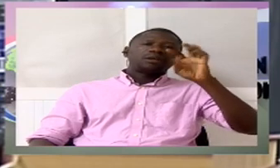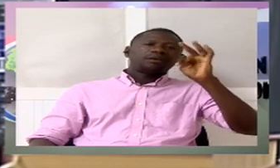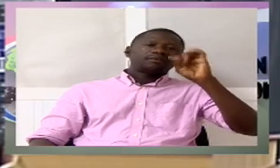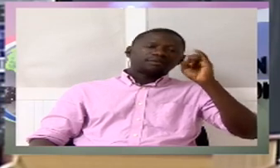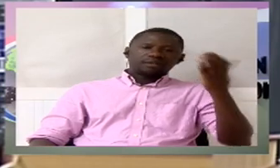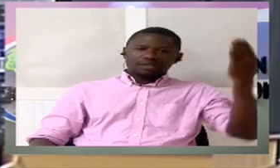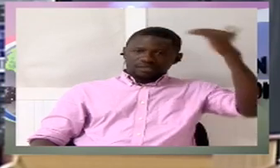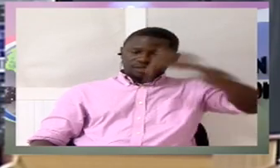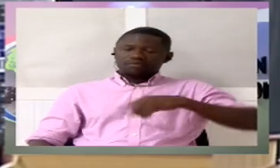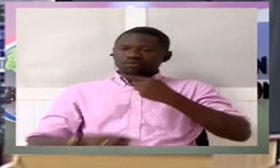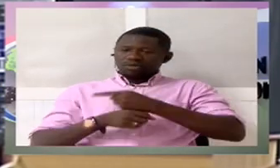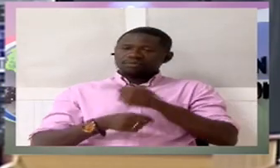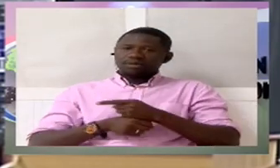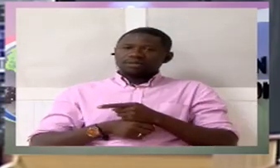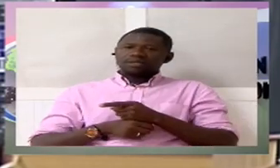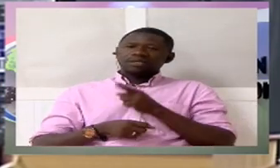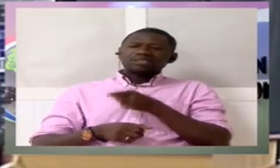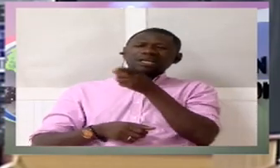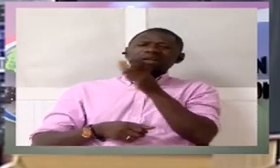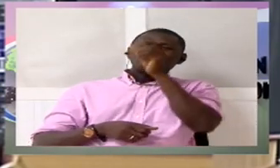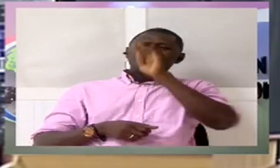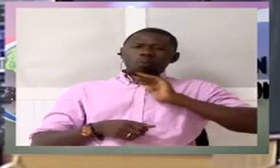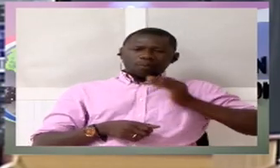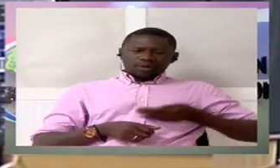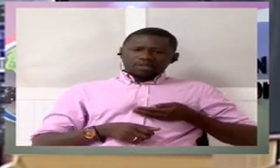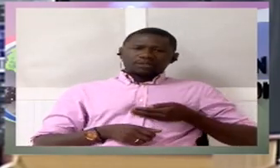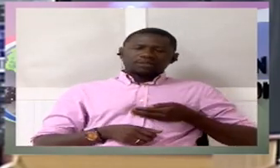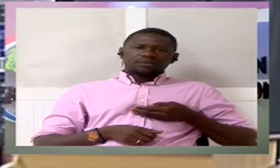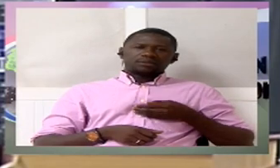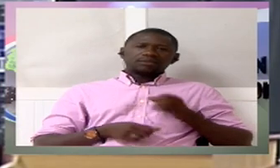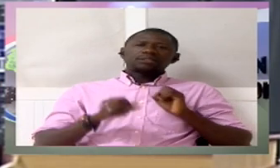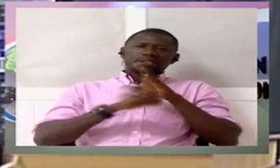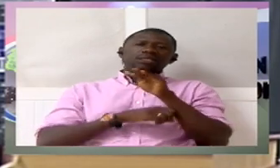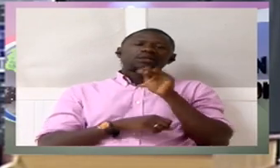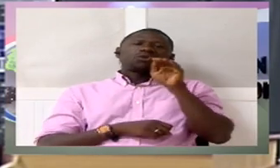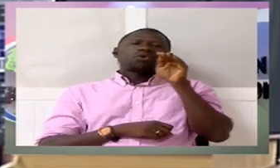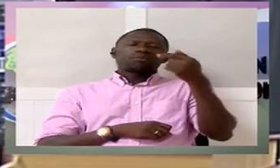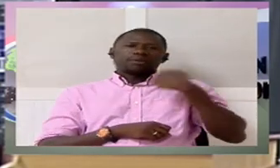here, there was one particular woman sent me